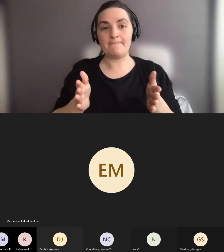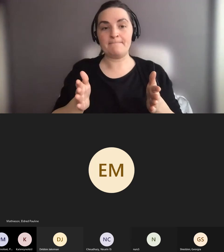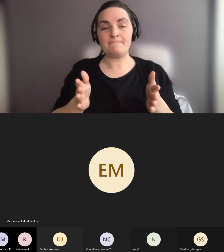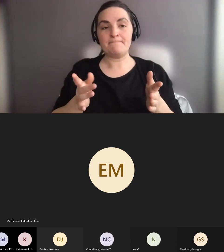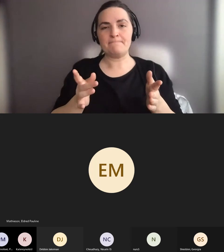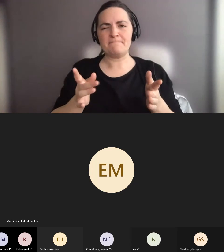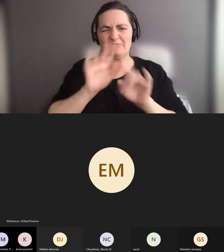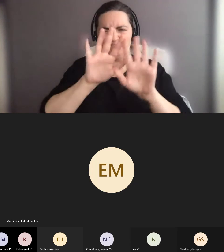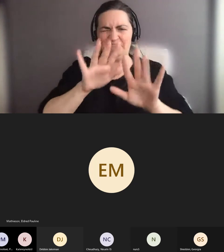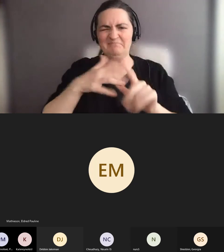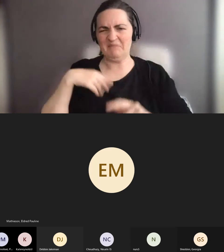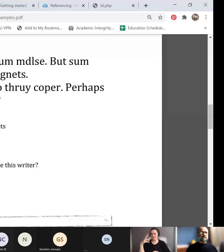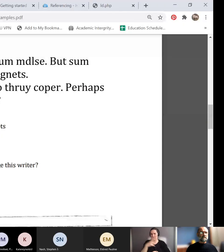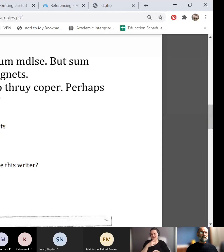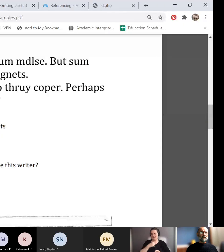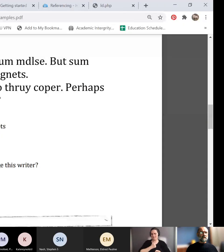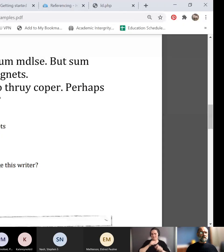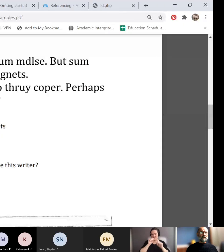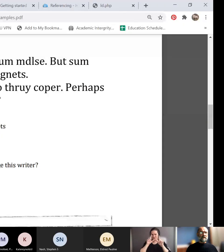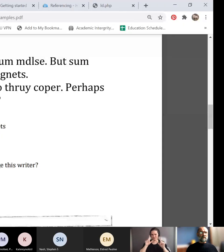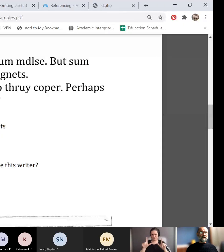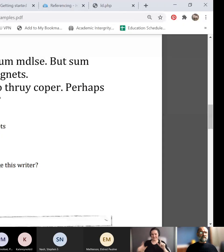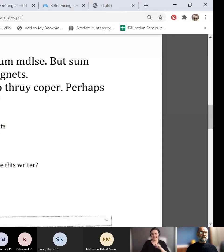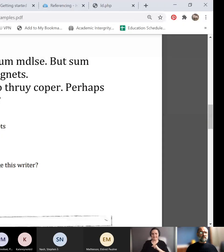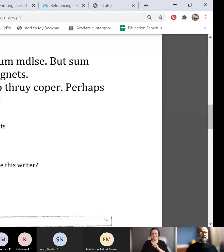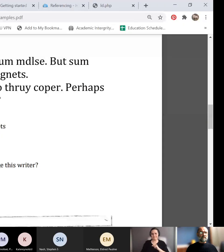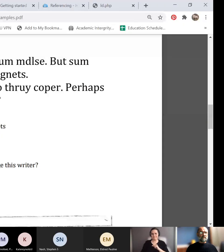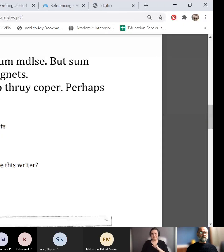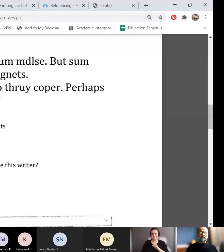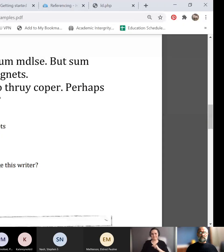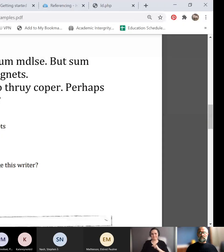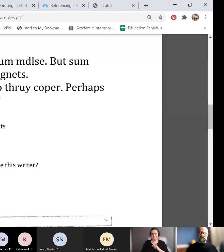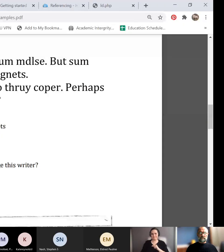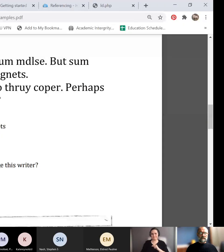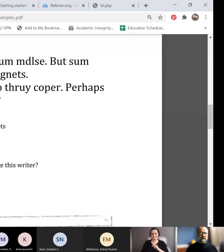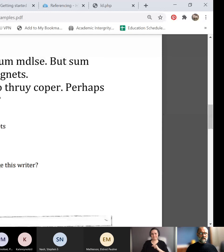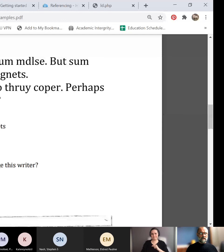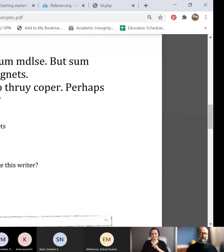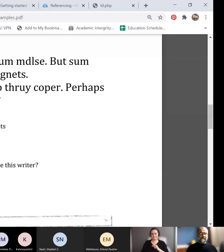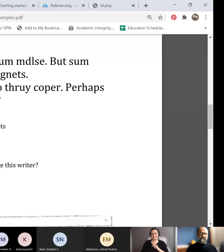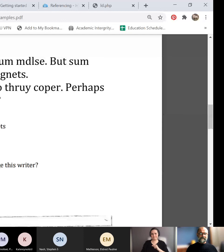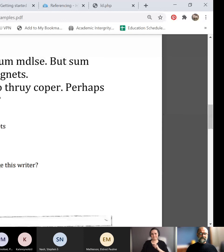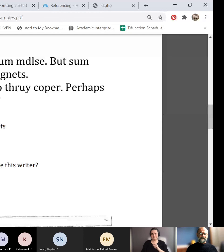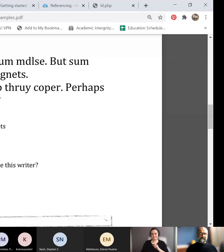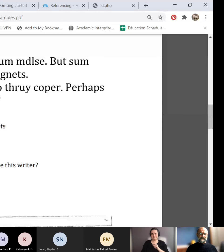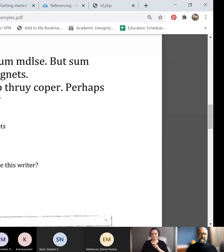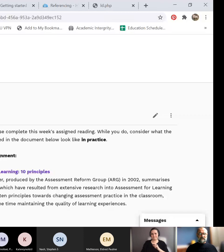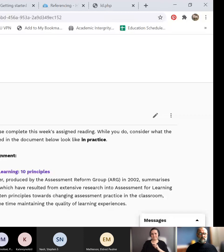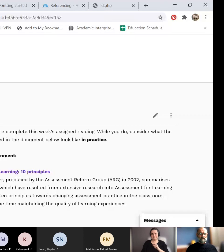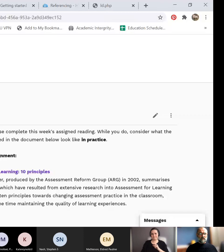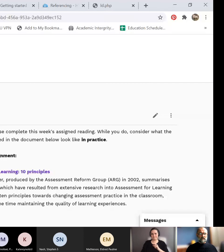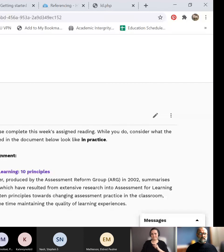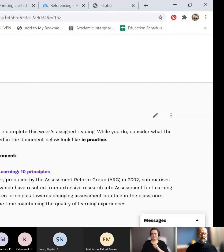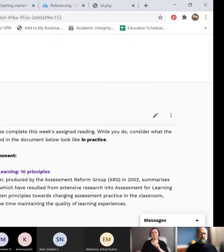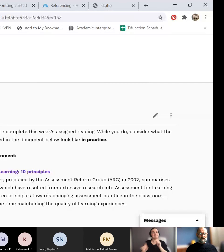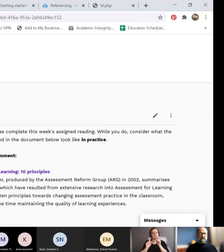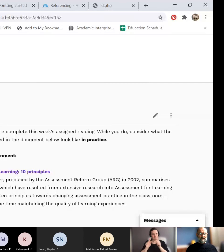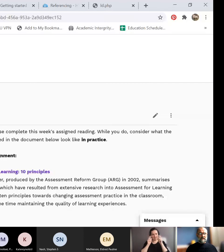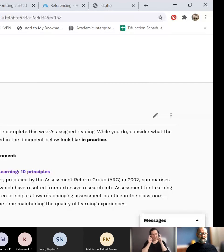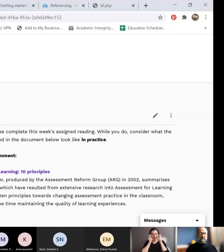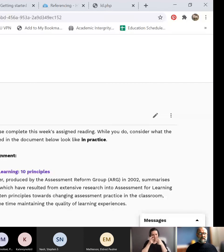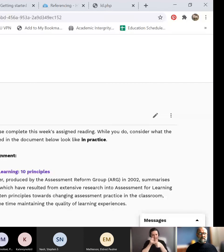let me go back to my screen. Let me go back to here. So I've looked